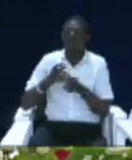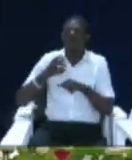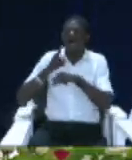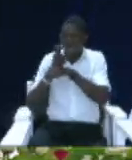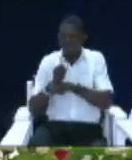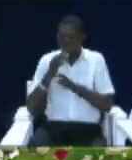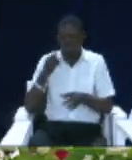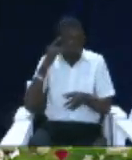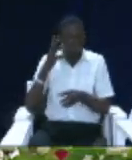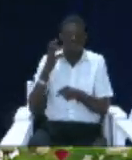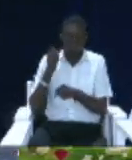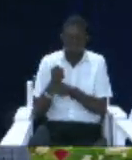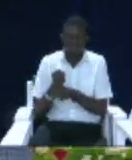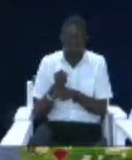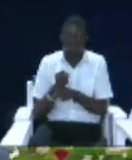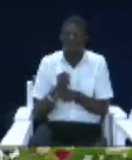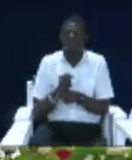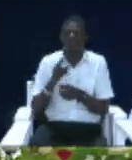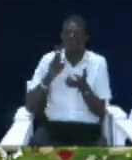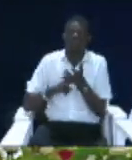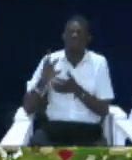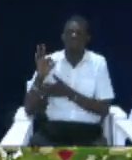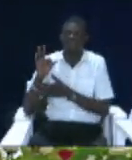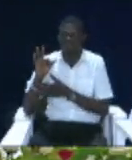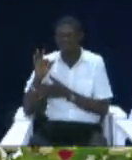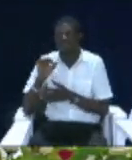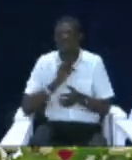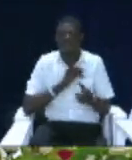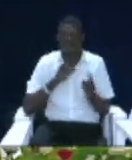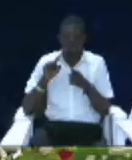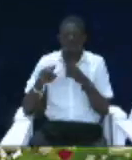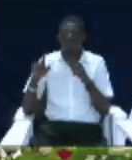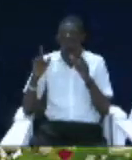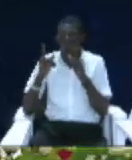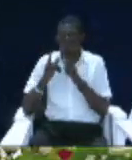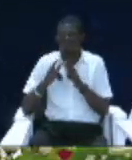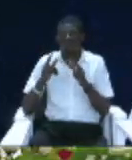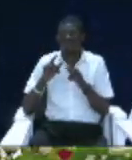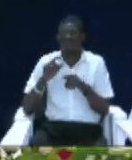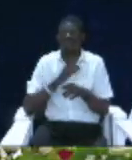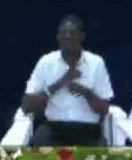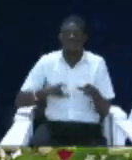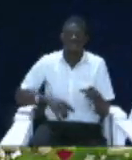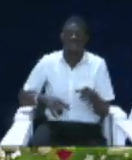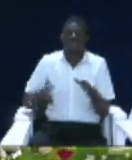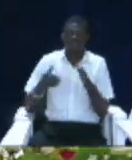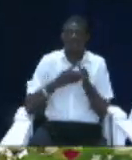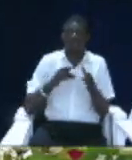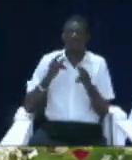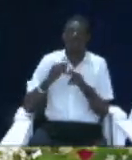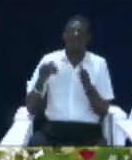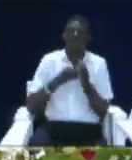for 6 years. Though 2019, I went to CADAM, Christ Against Drug Abuse